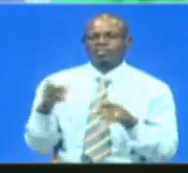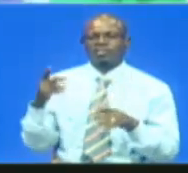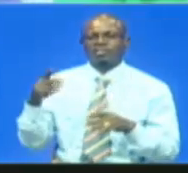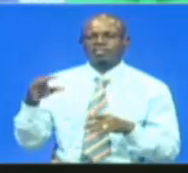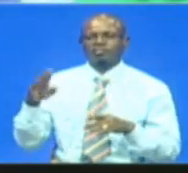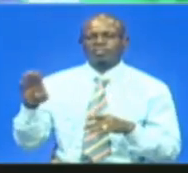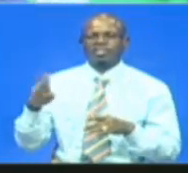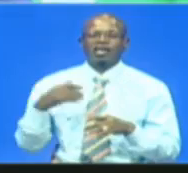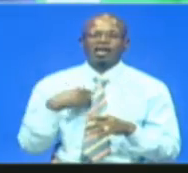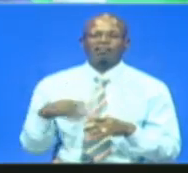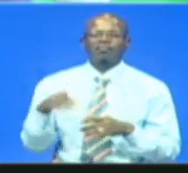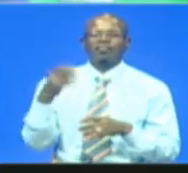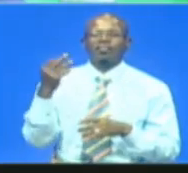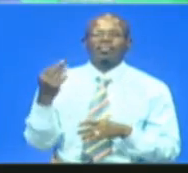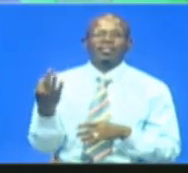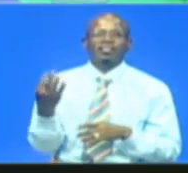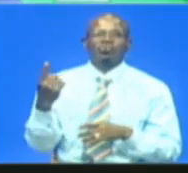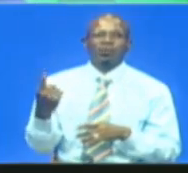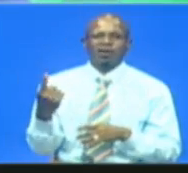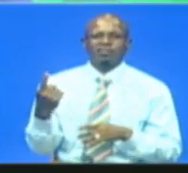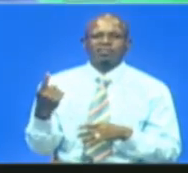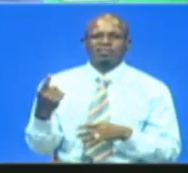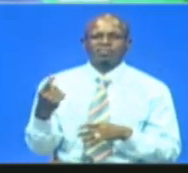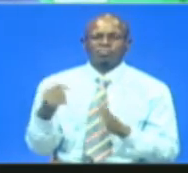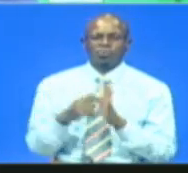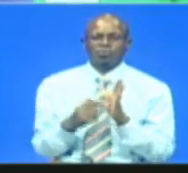half, lack of concentration.